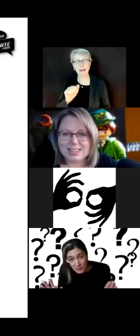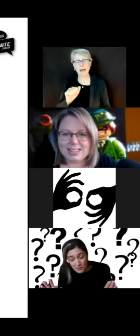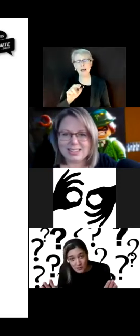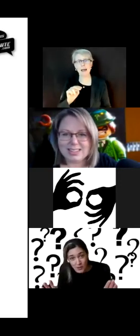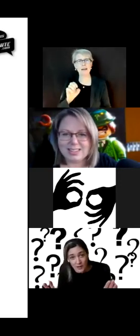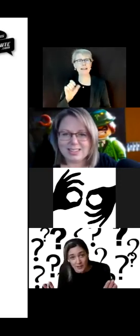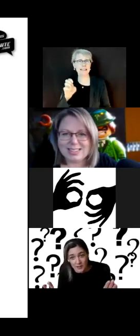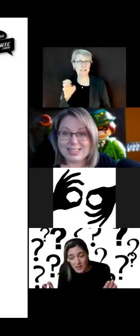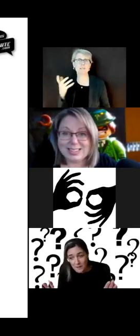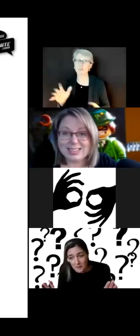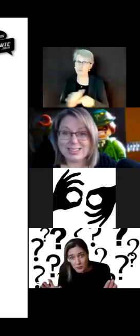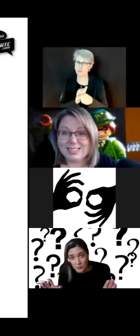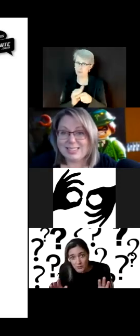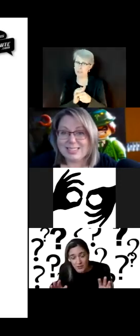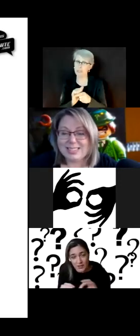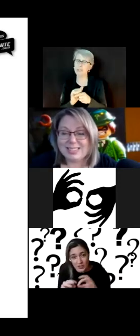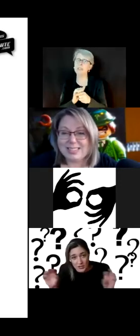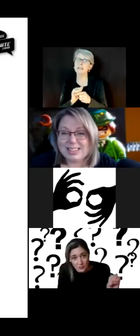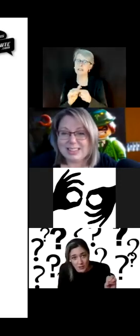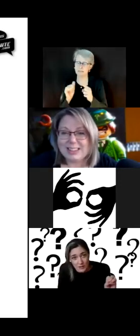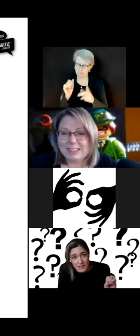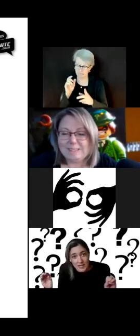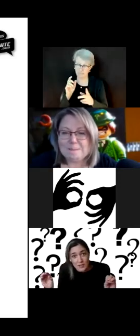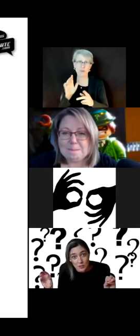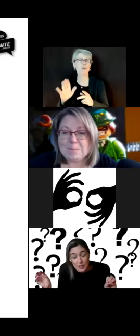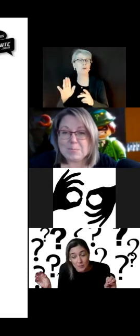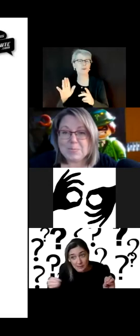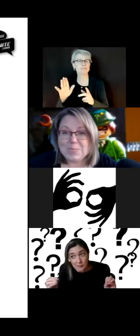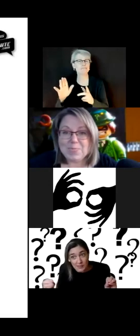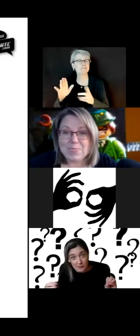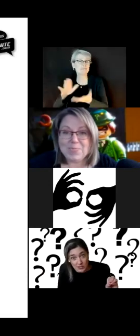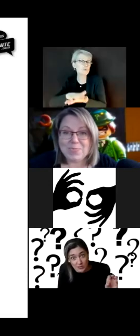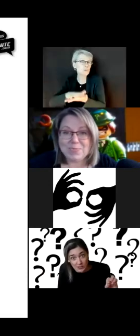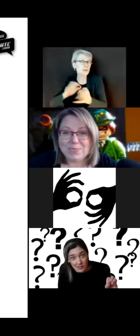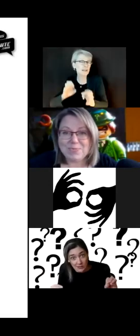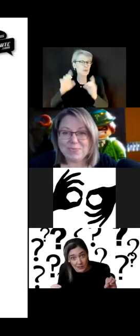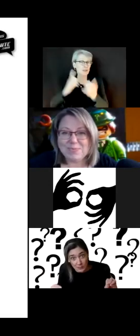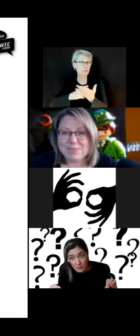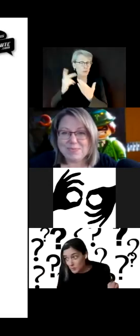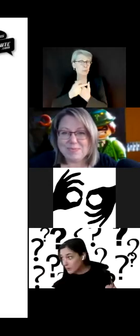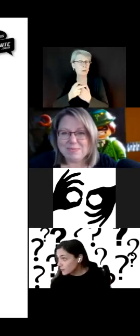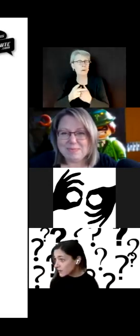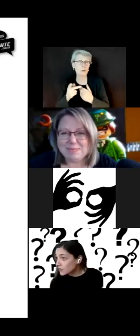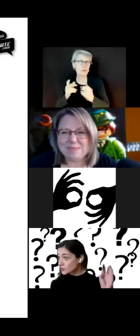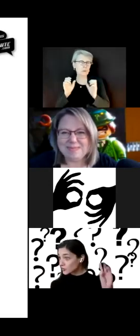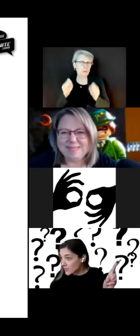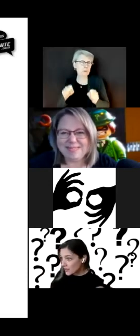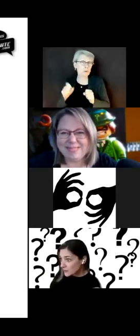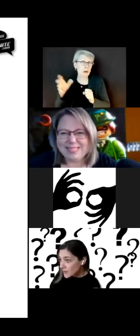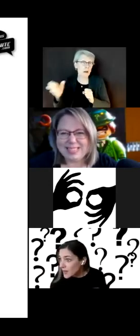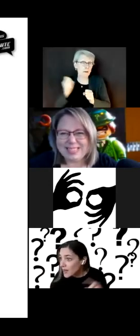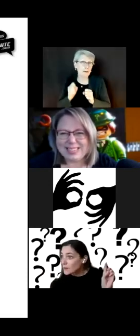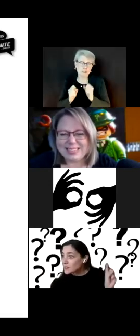bunch of people on this through her education programs. So they could probably be somebody you could hire to help you as well. Just